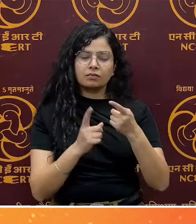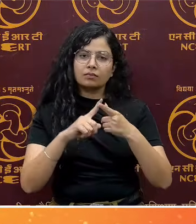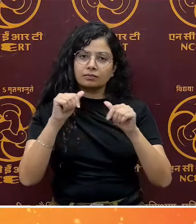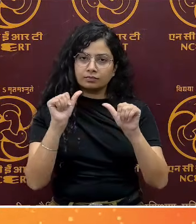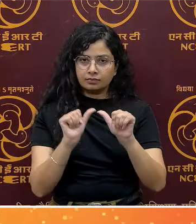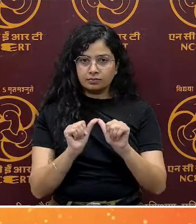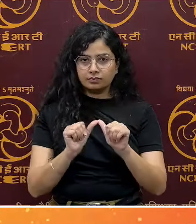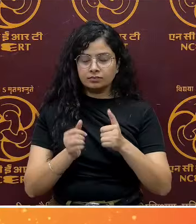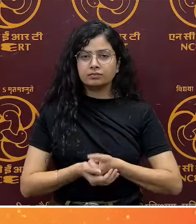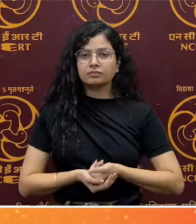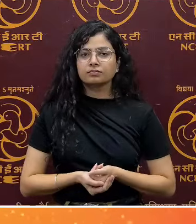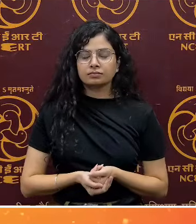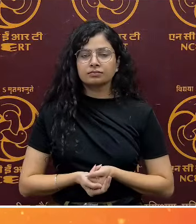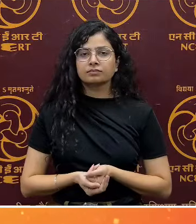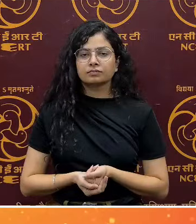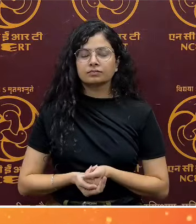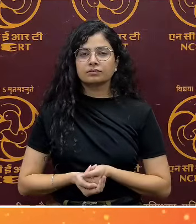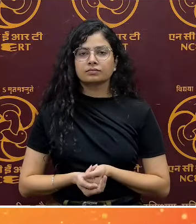unit.